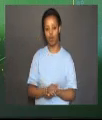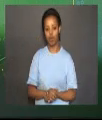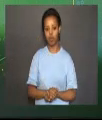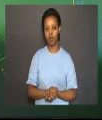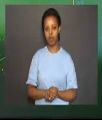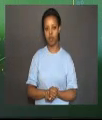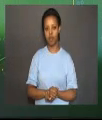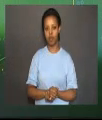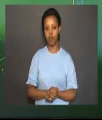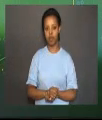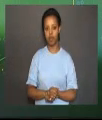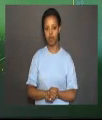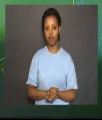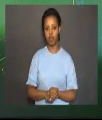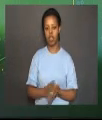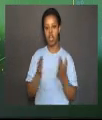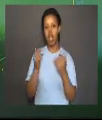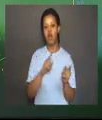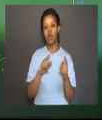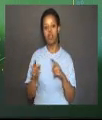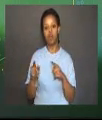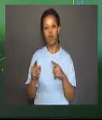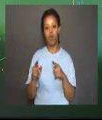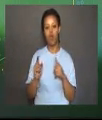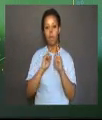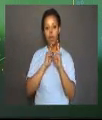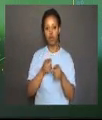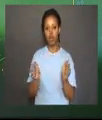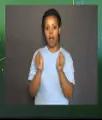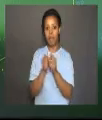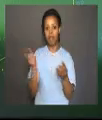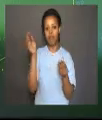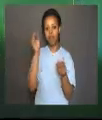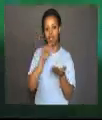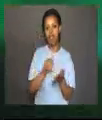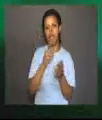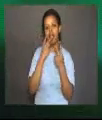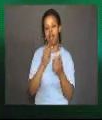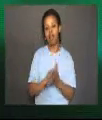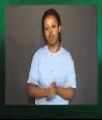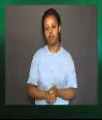you. Let us review the answers together.